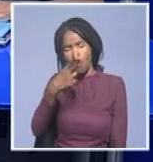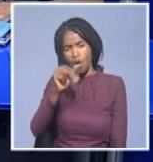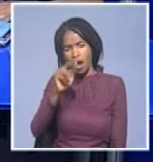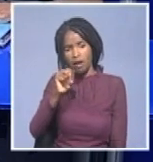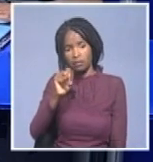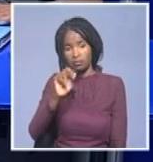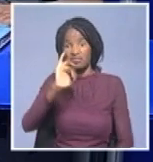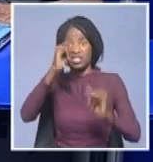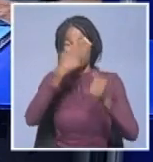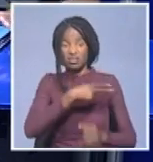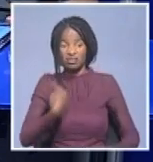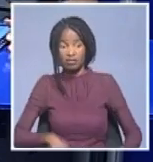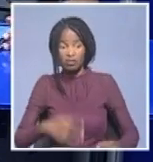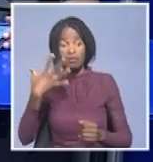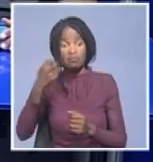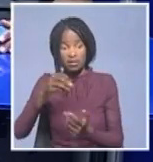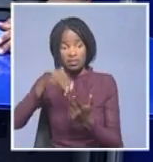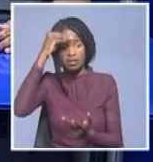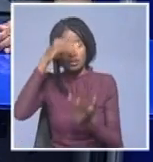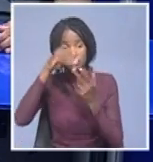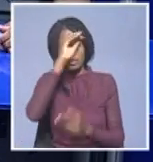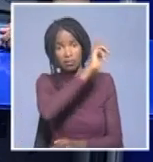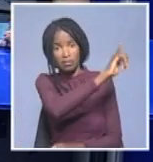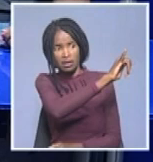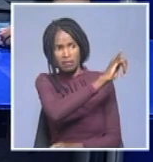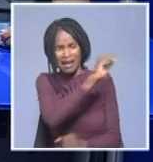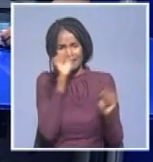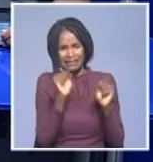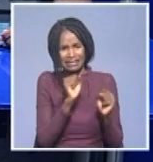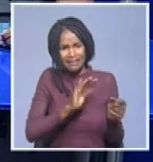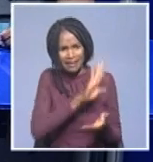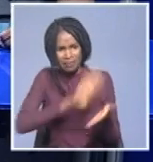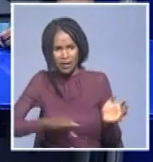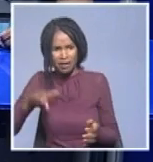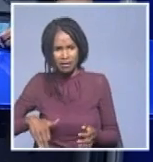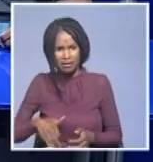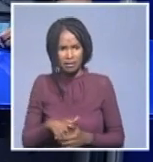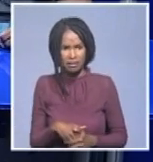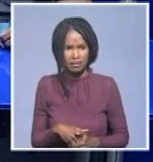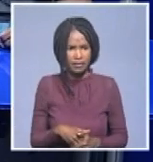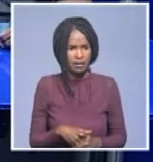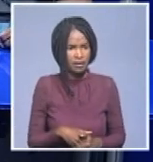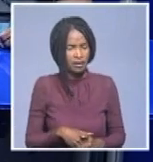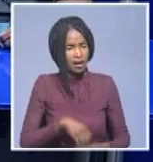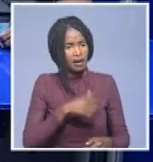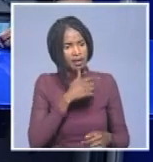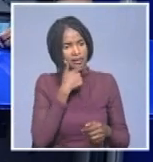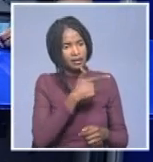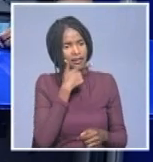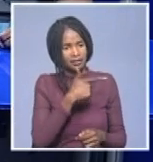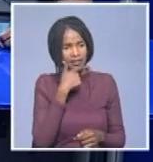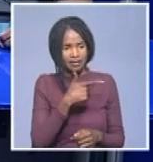made to your ministry, and well, what's the status of the citizens there? Well, I must commend really the government of China for